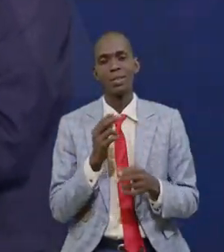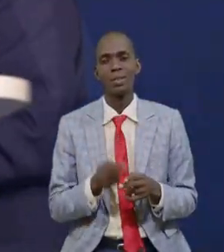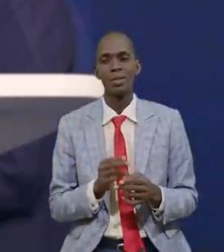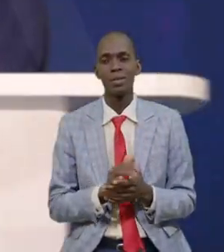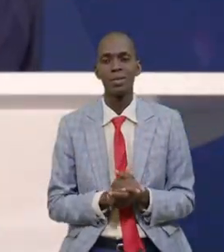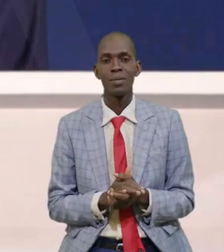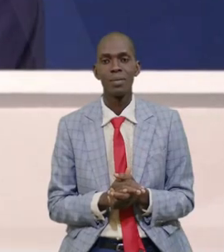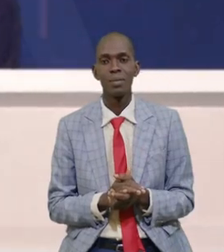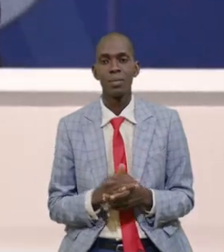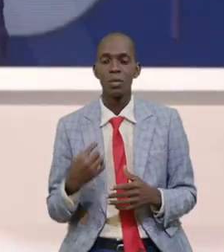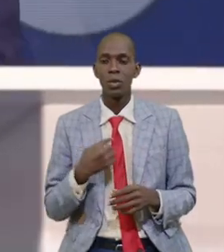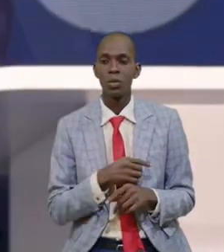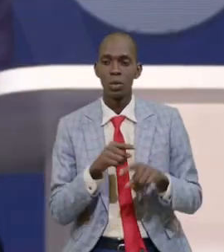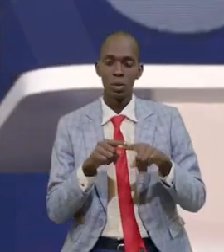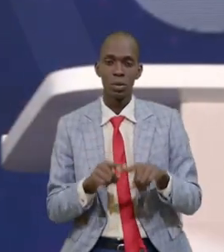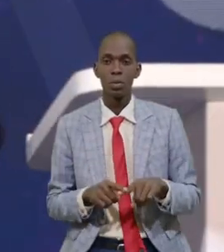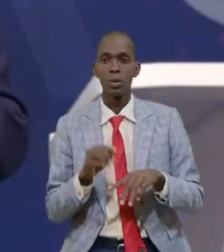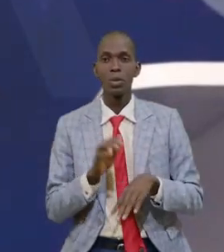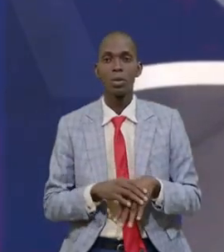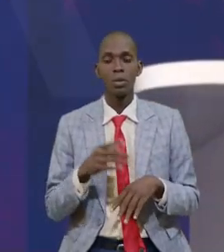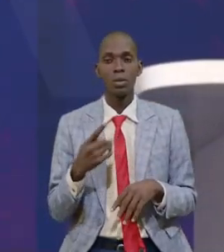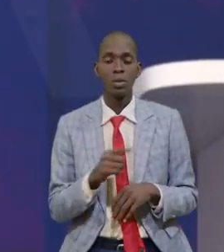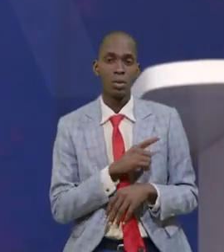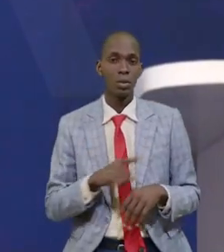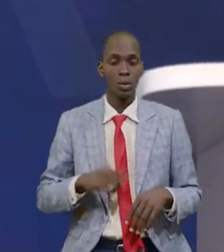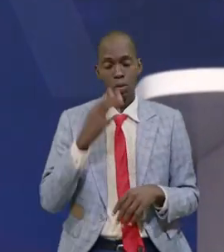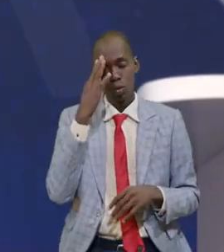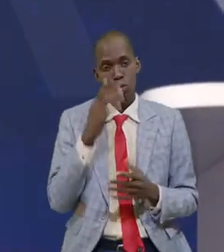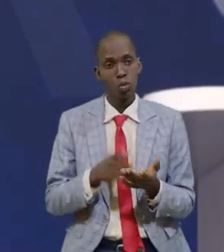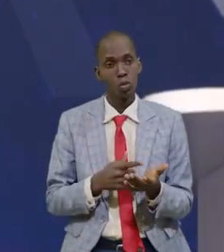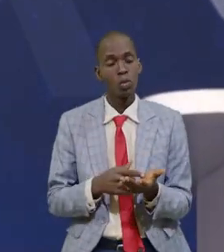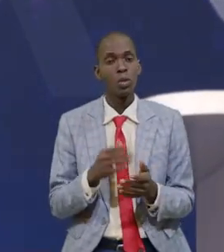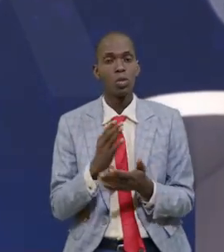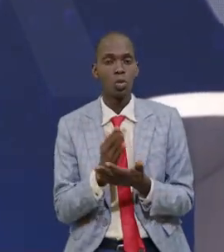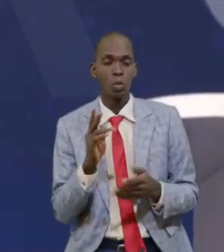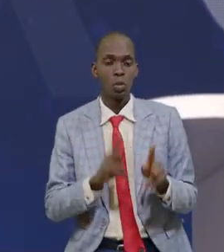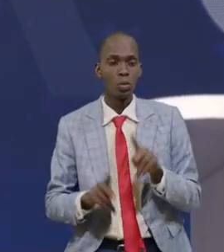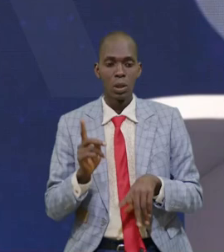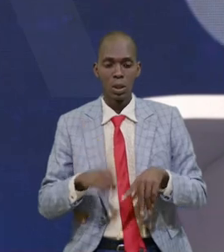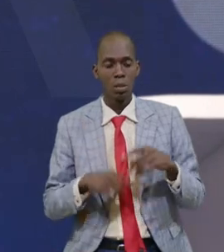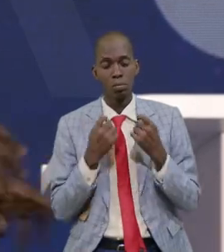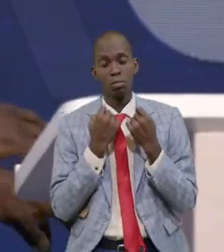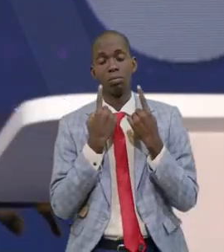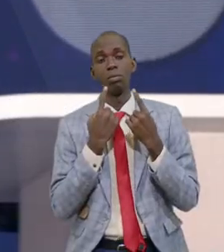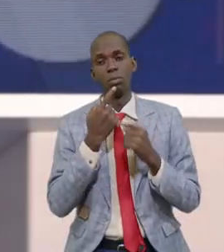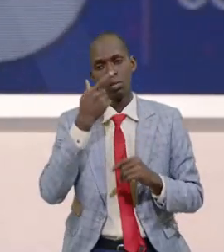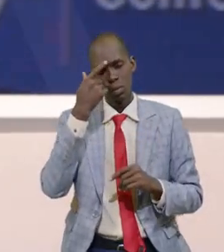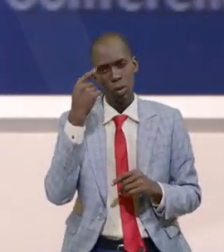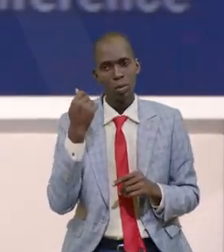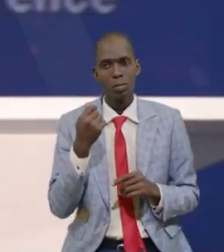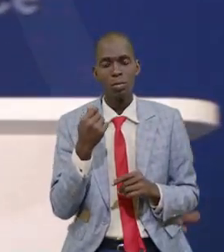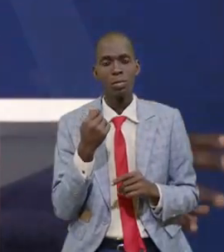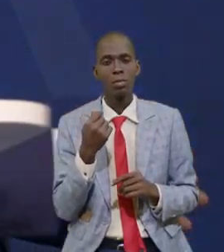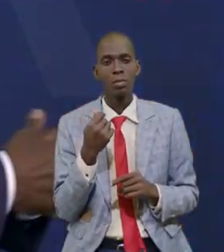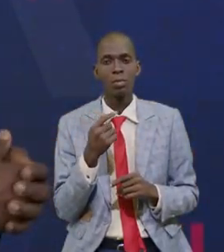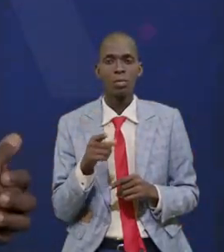We depend upon the grace of God. And you know, sometimes some people cannot even wake up because, you know, they had that